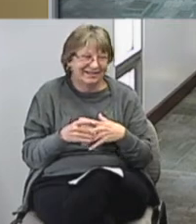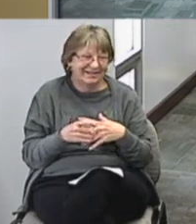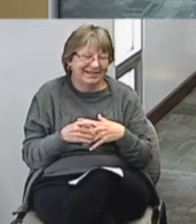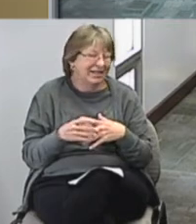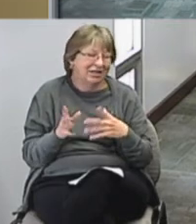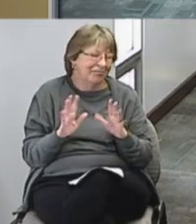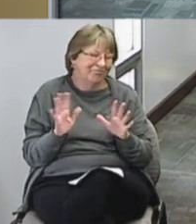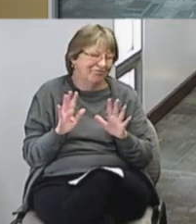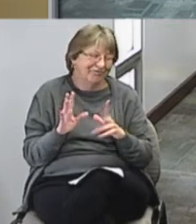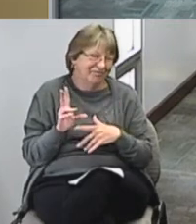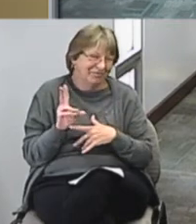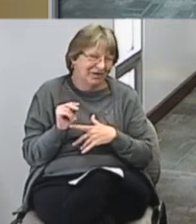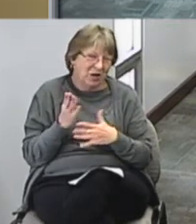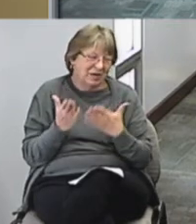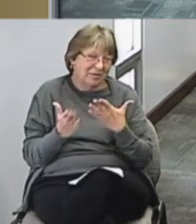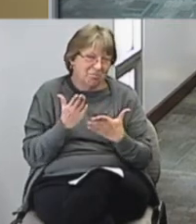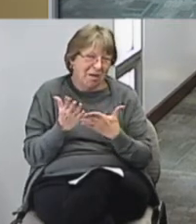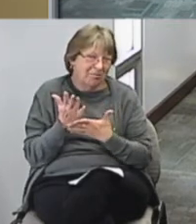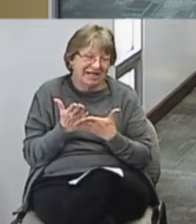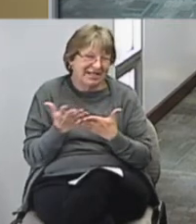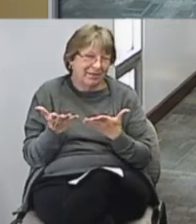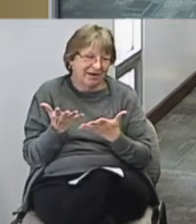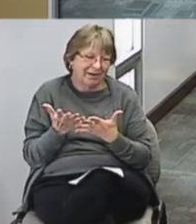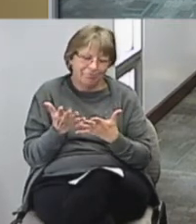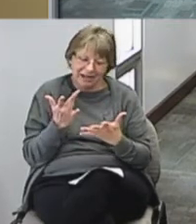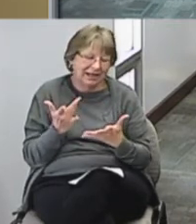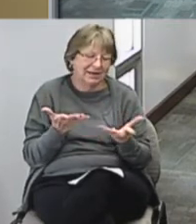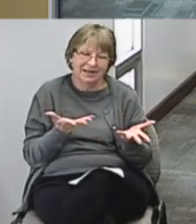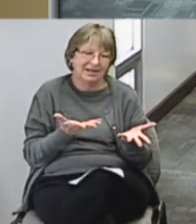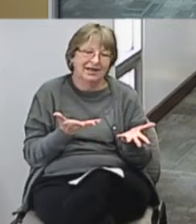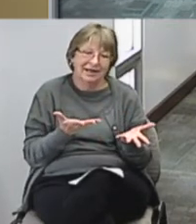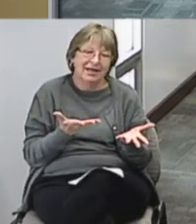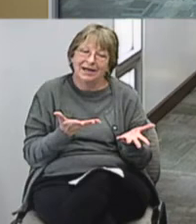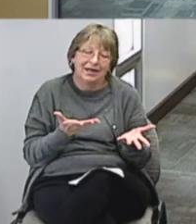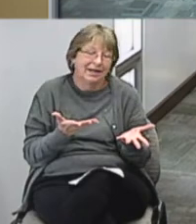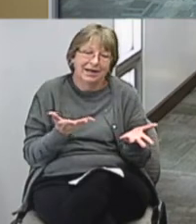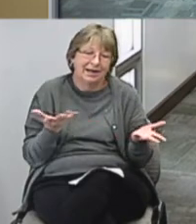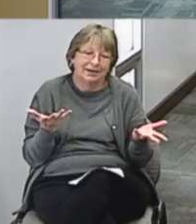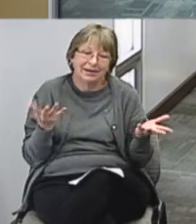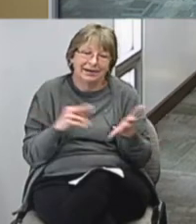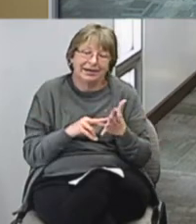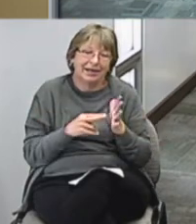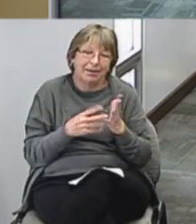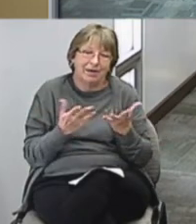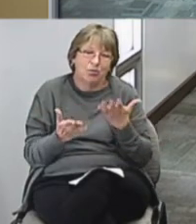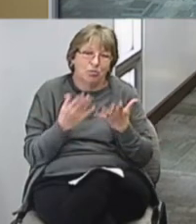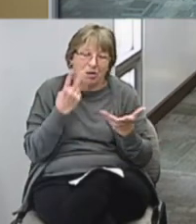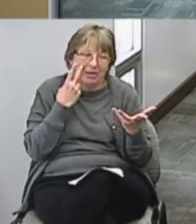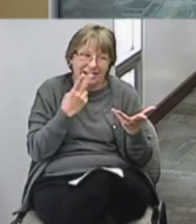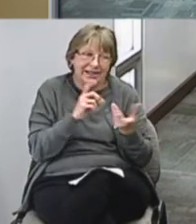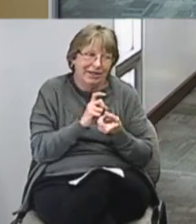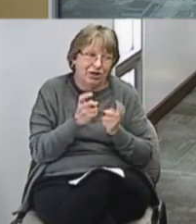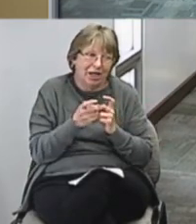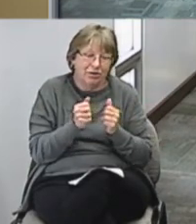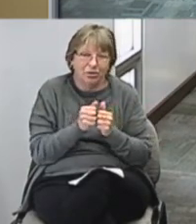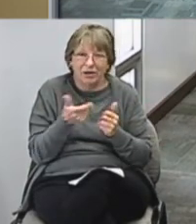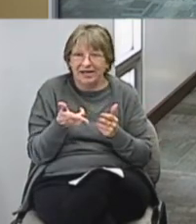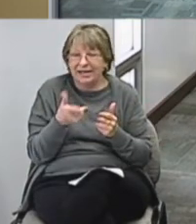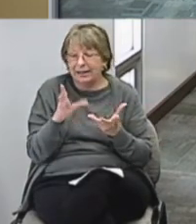No, it's probably something that, because it is a, yeah. just, I mean, pricing changes with this company,